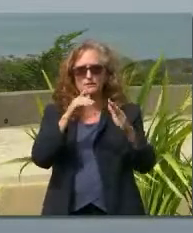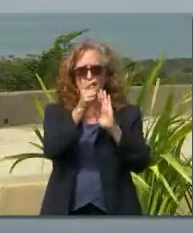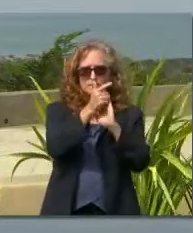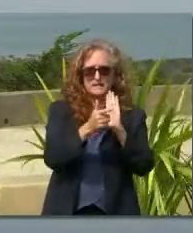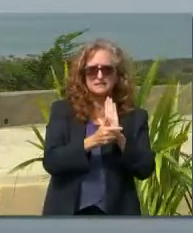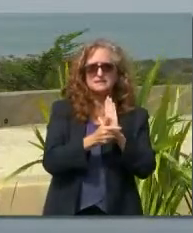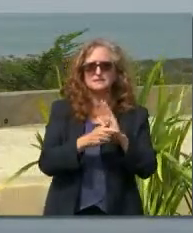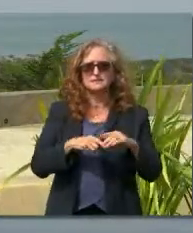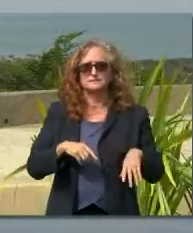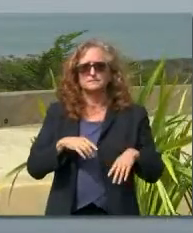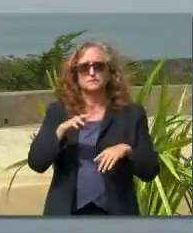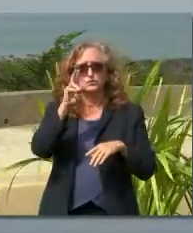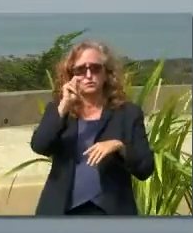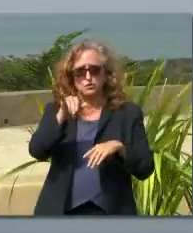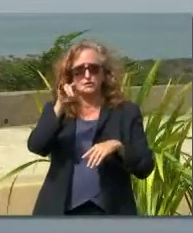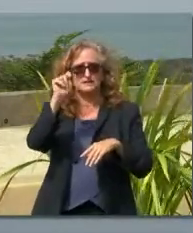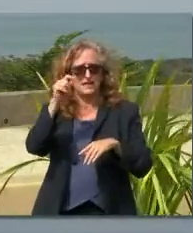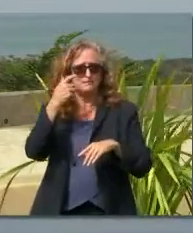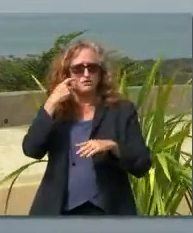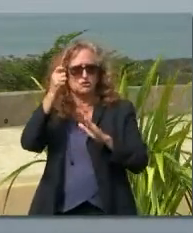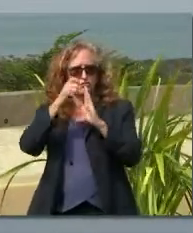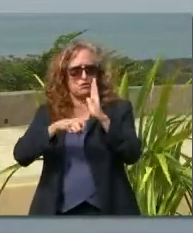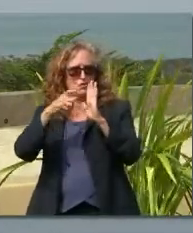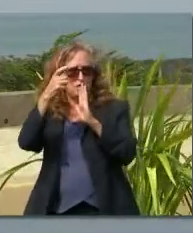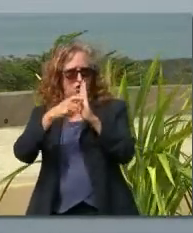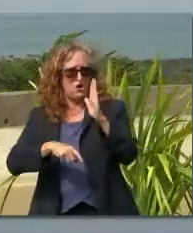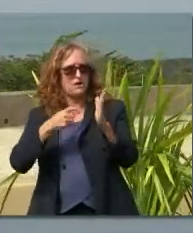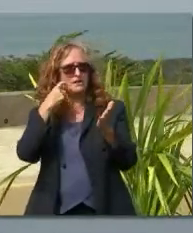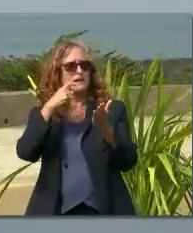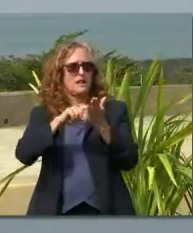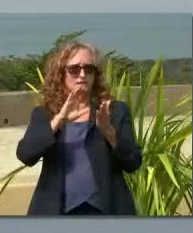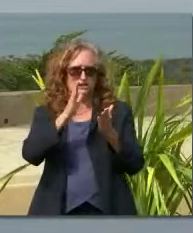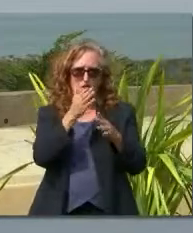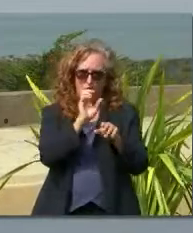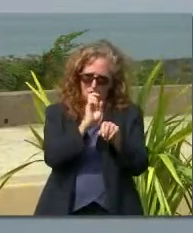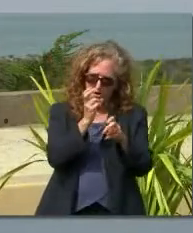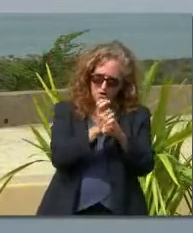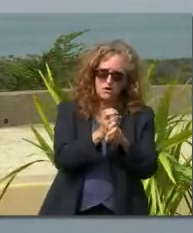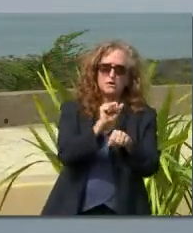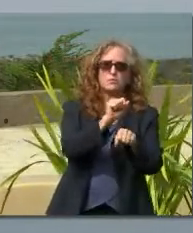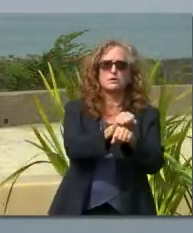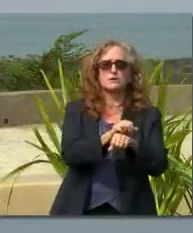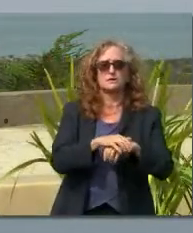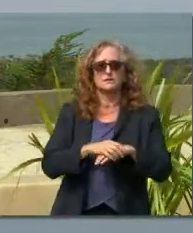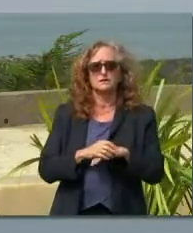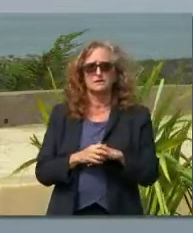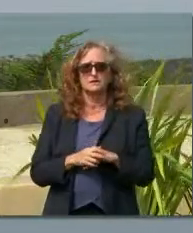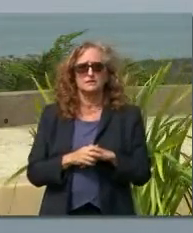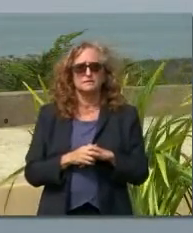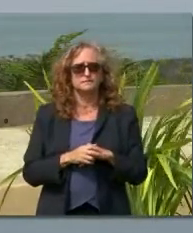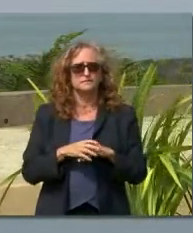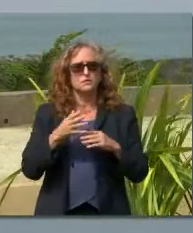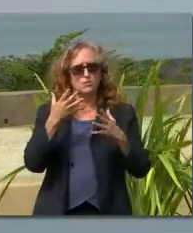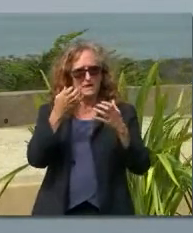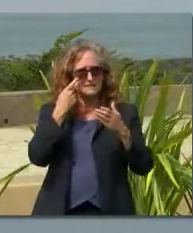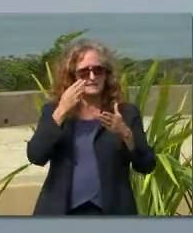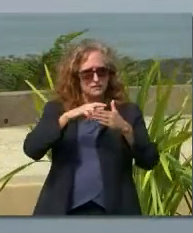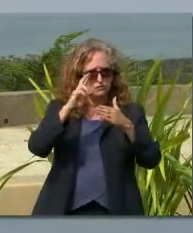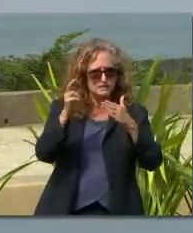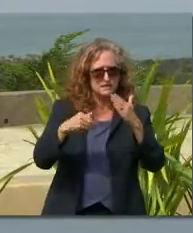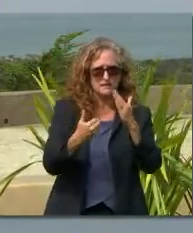my words. New York Times just did a wonderful piece acknowledging some of that hard work. We want to see the results of